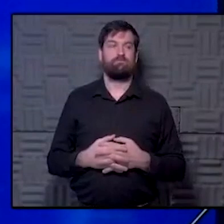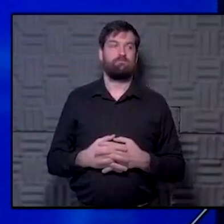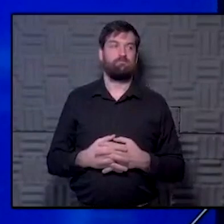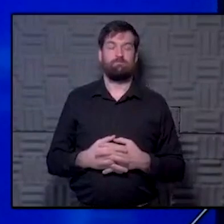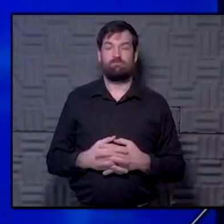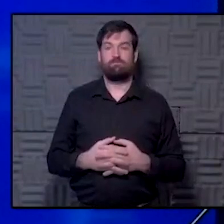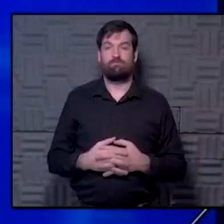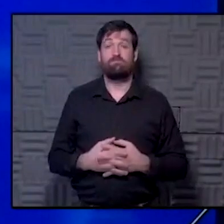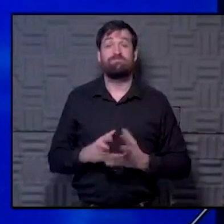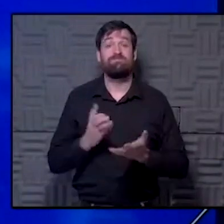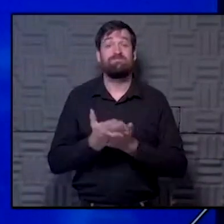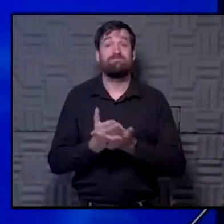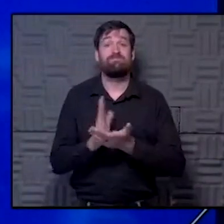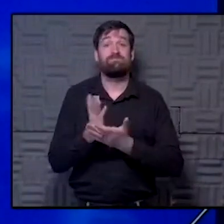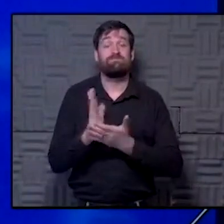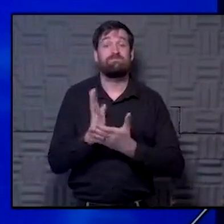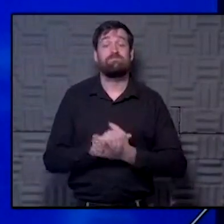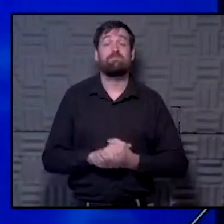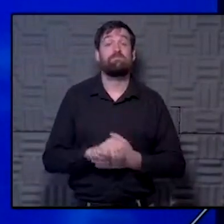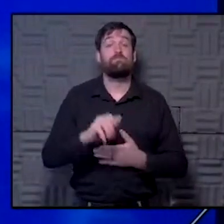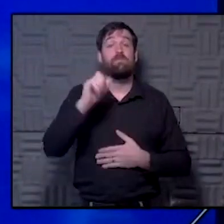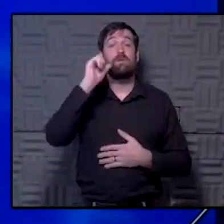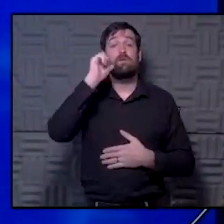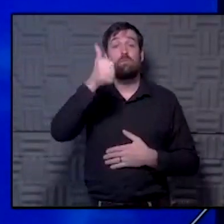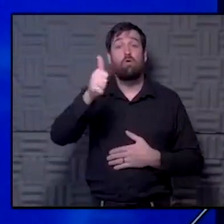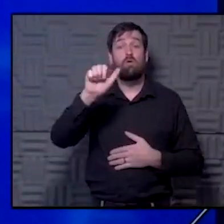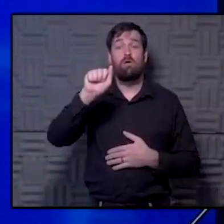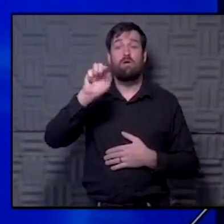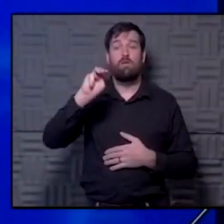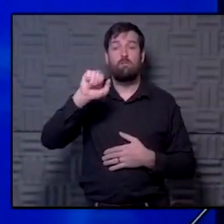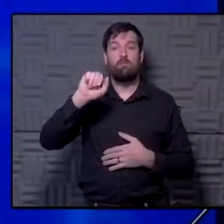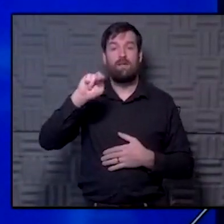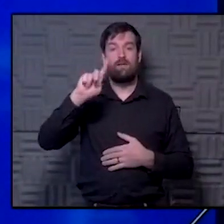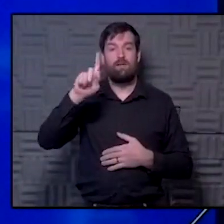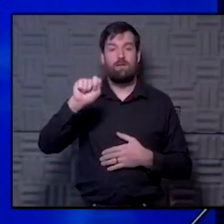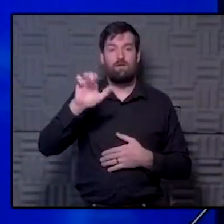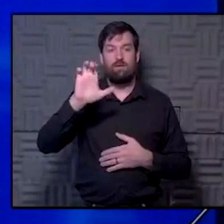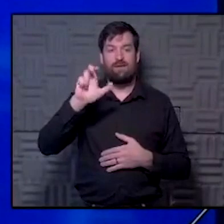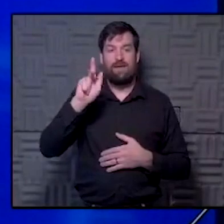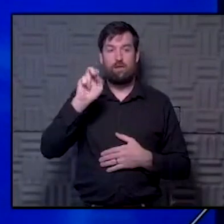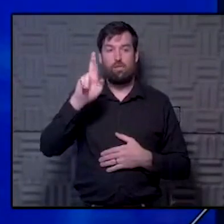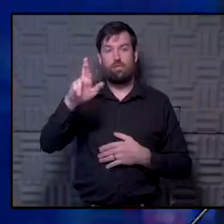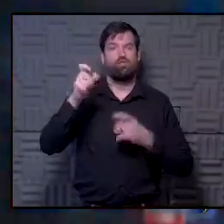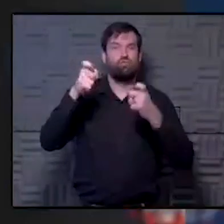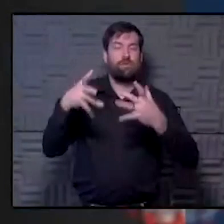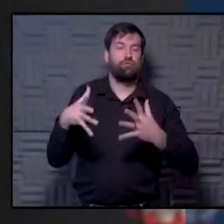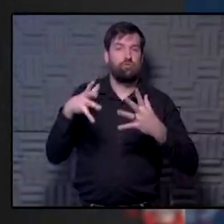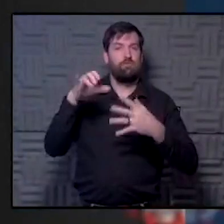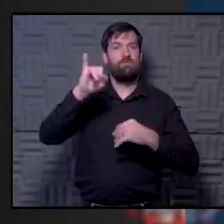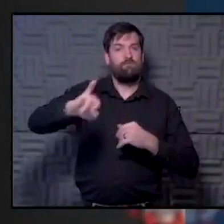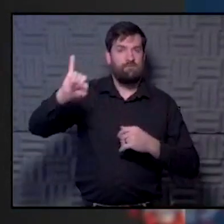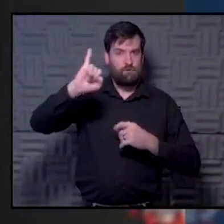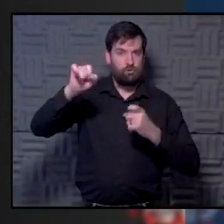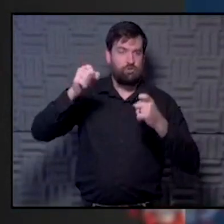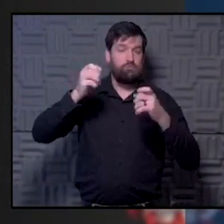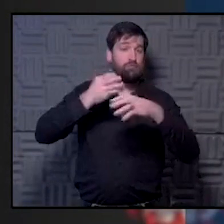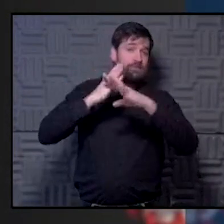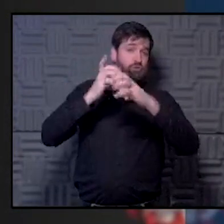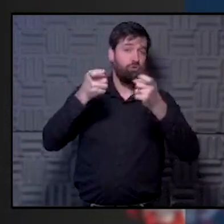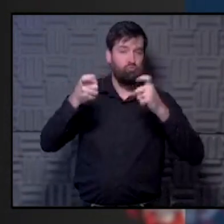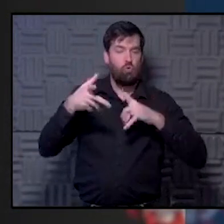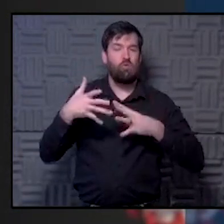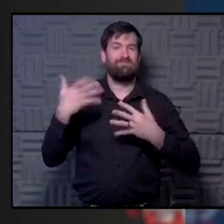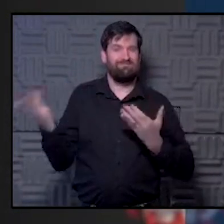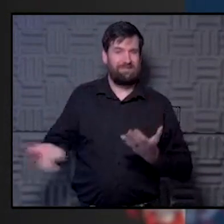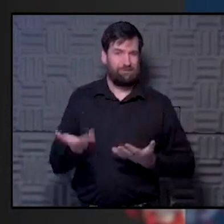Right. All right. Well, tomorrow, Amanda Cackler, our Director of Infection Prevention and Control, is back to help answer